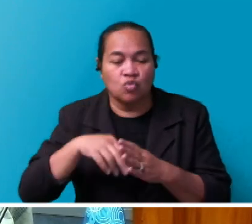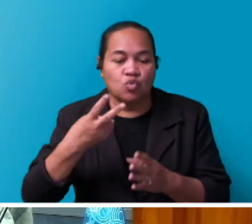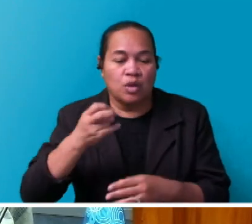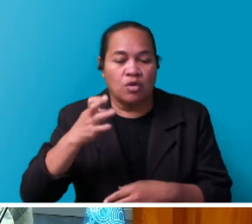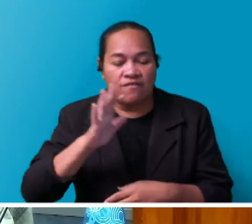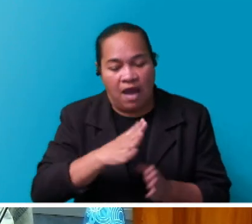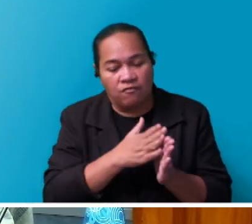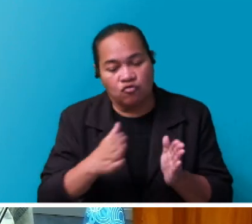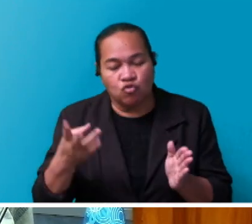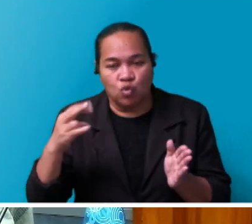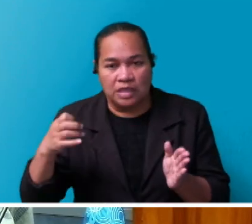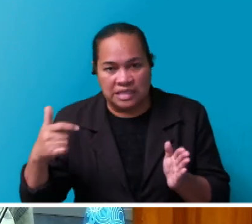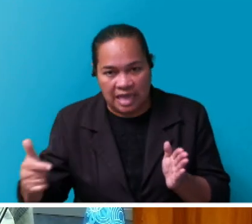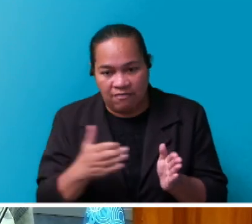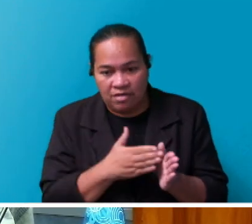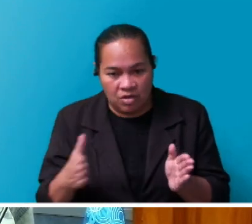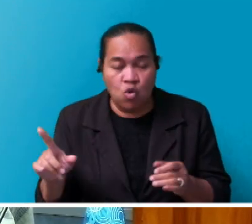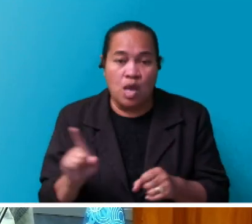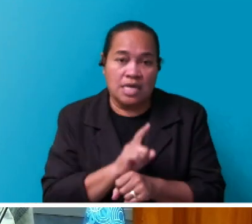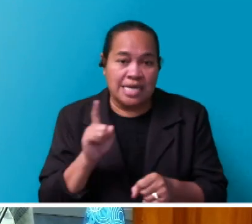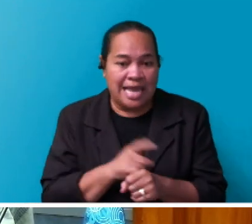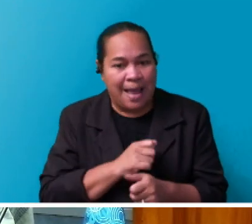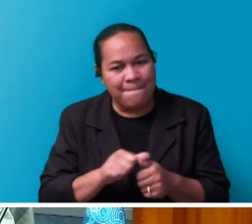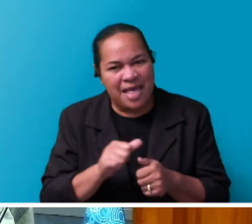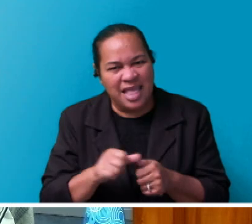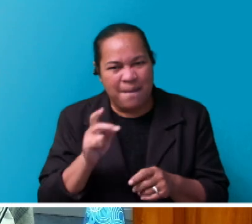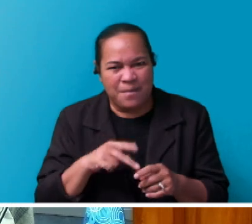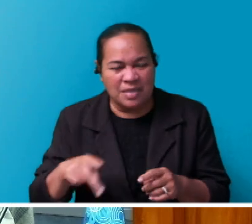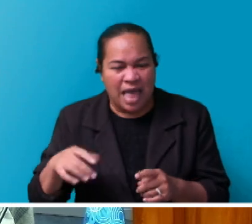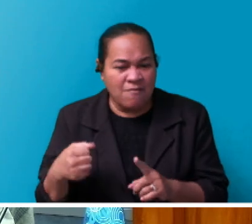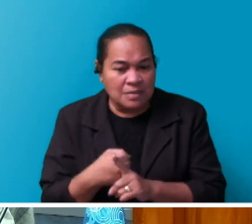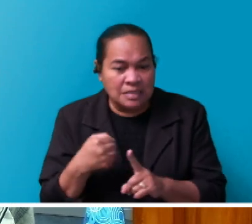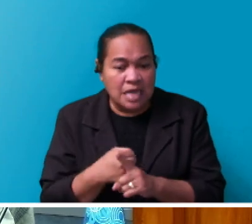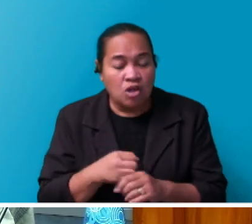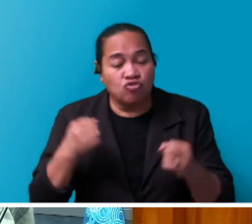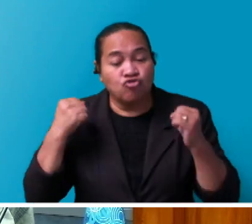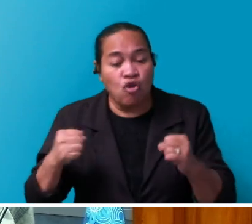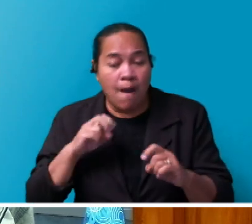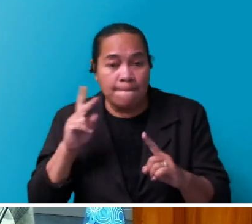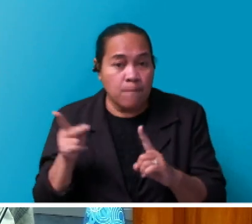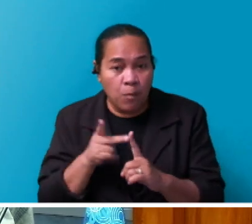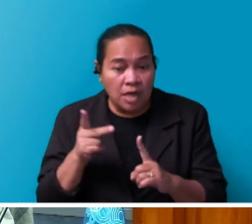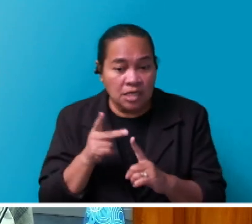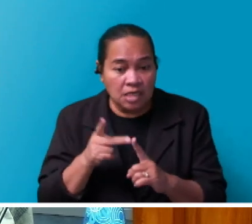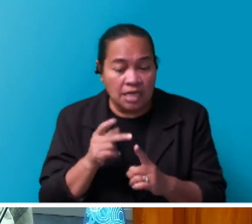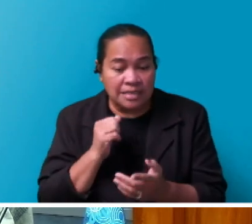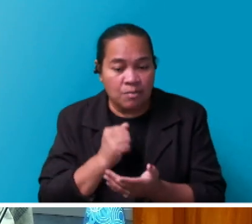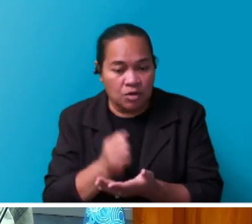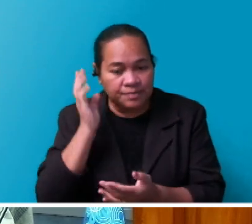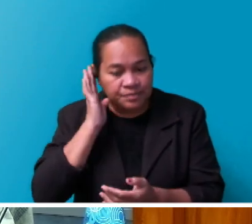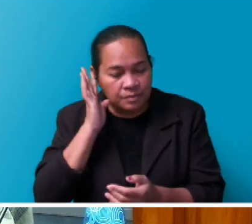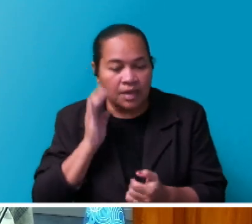2025-2027 to create a better Pacific with emphasis on strong political support for education and